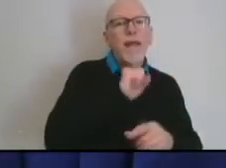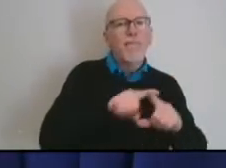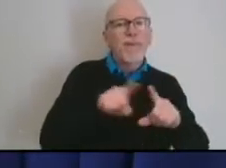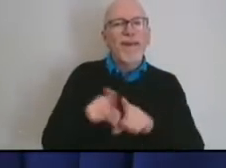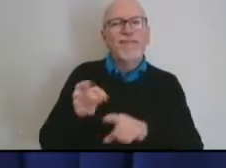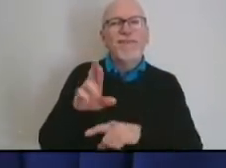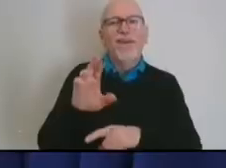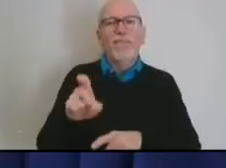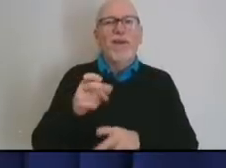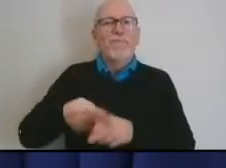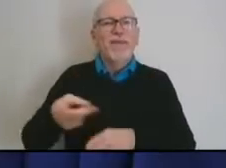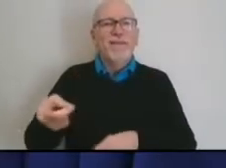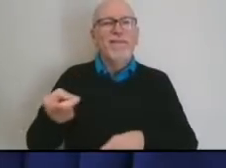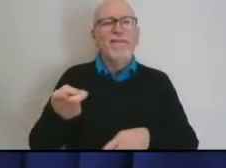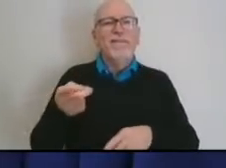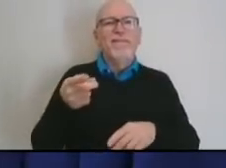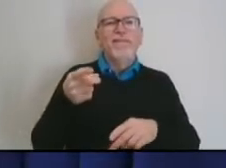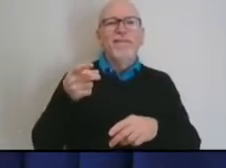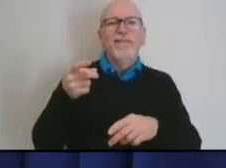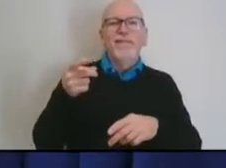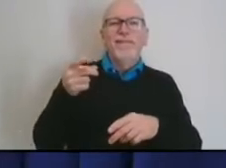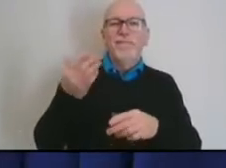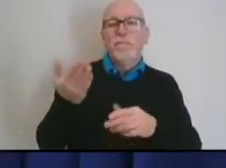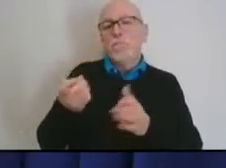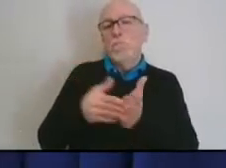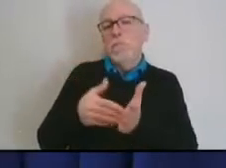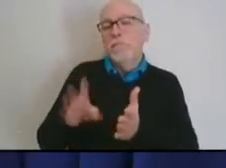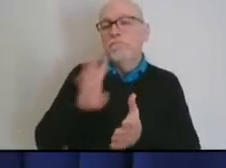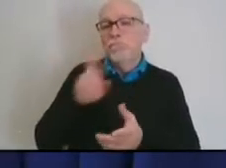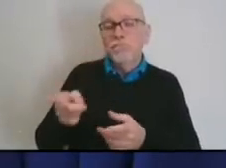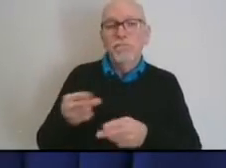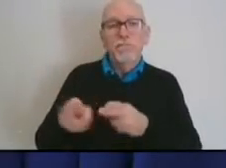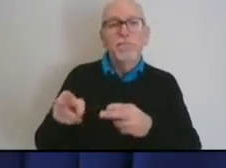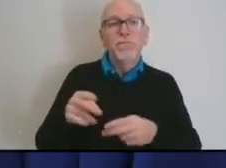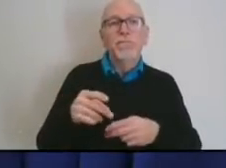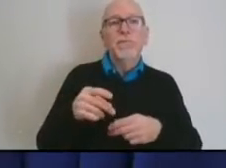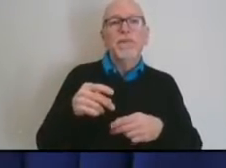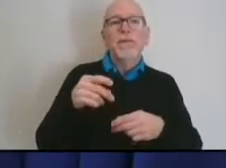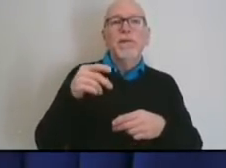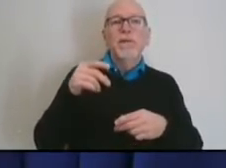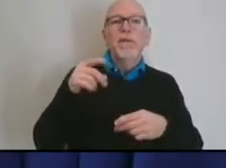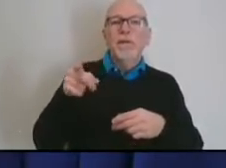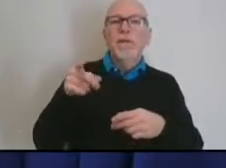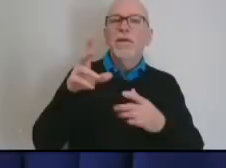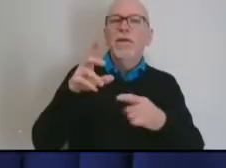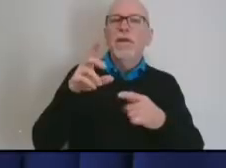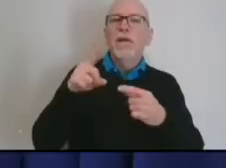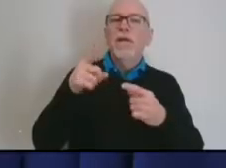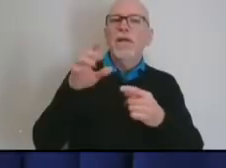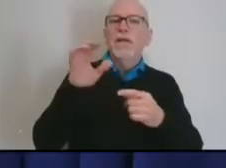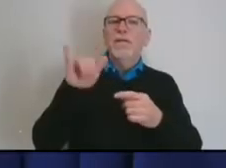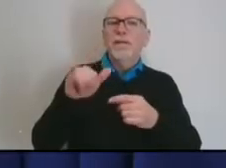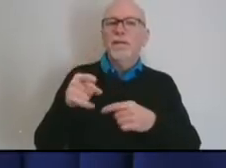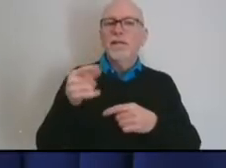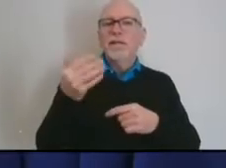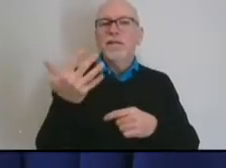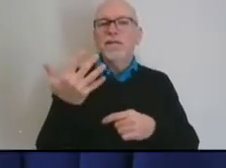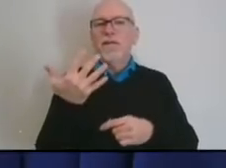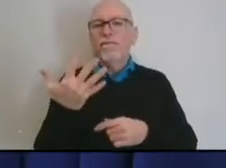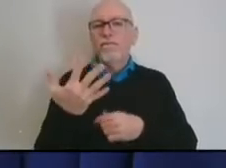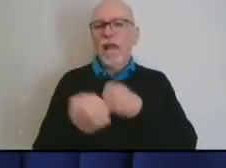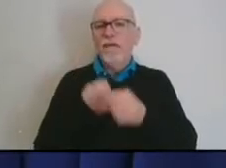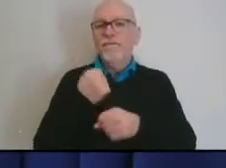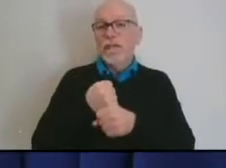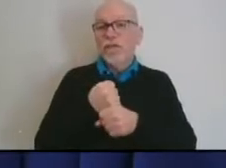might repeat yourself just briefly, 4 or 5 sentences, about that 5-year